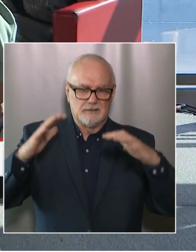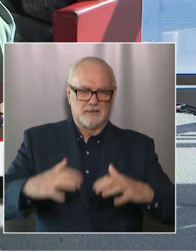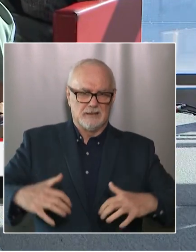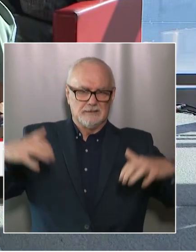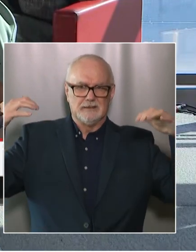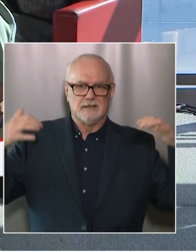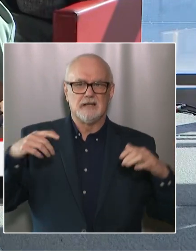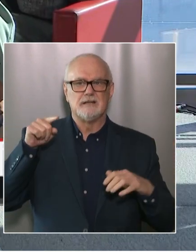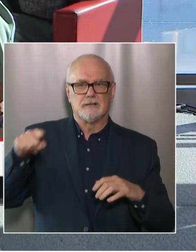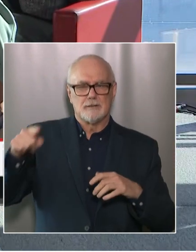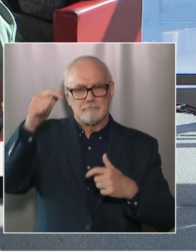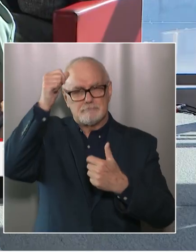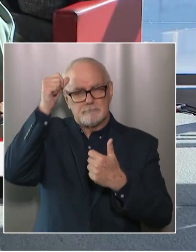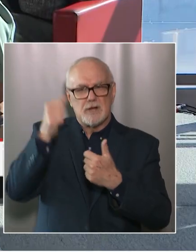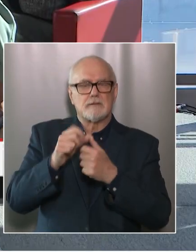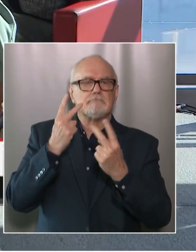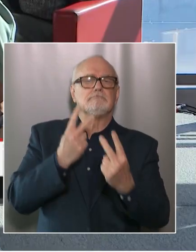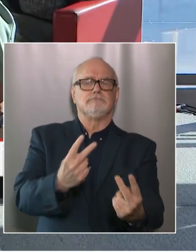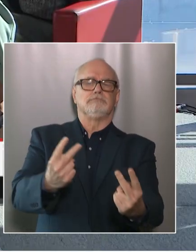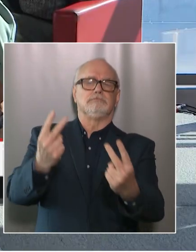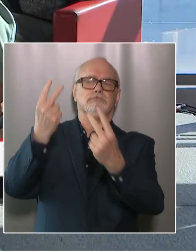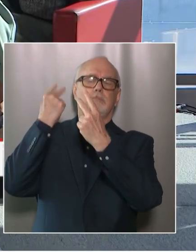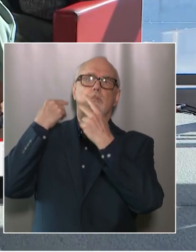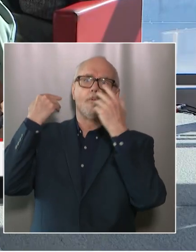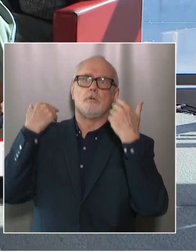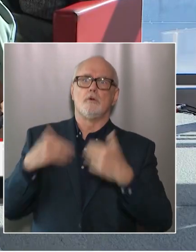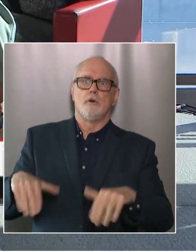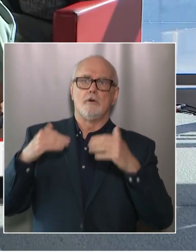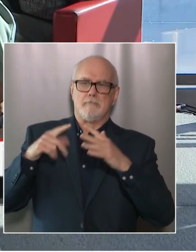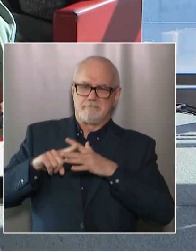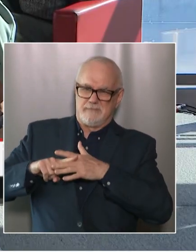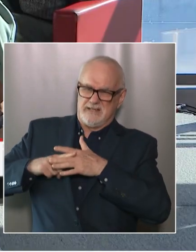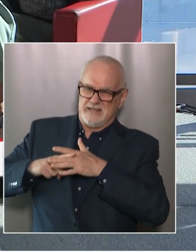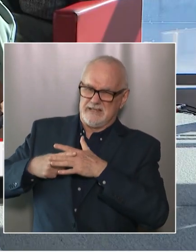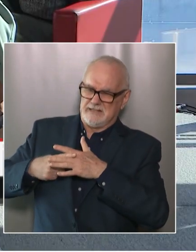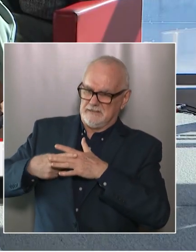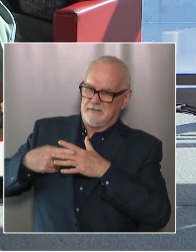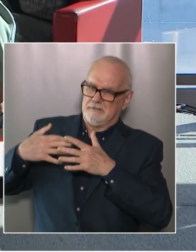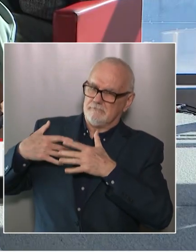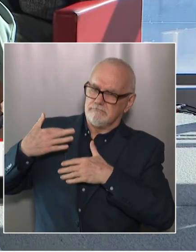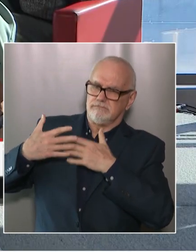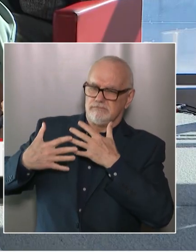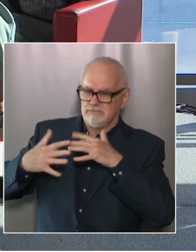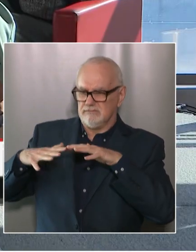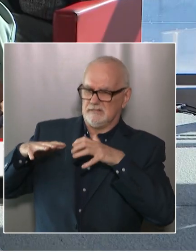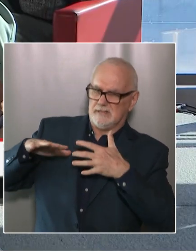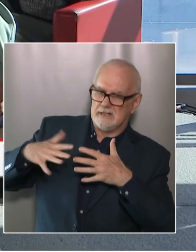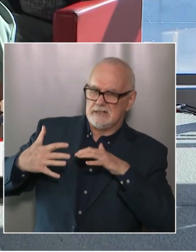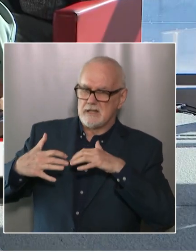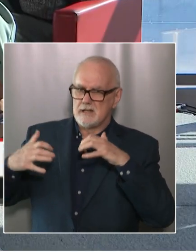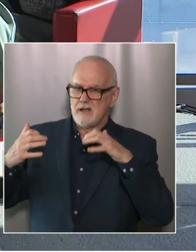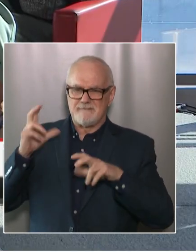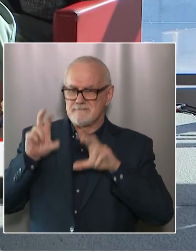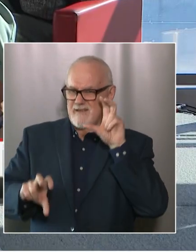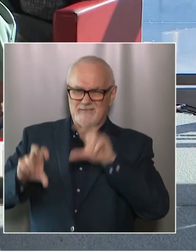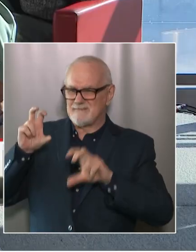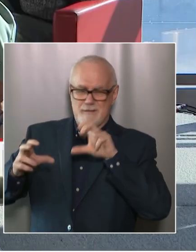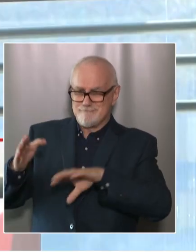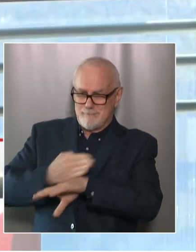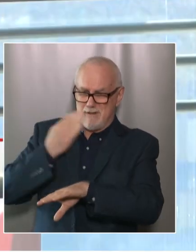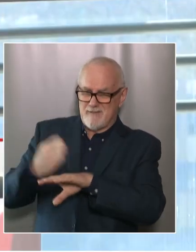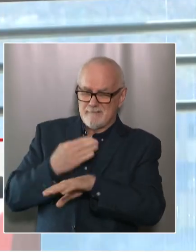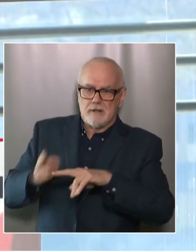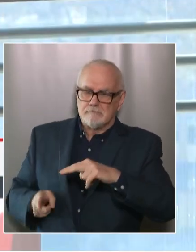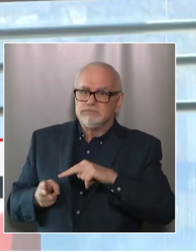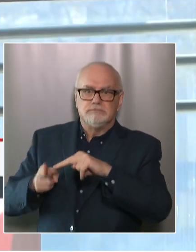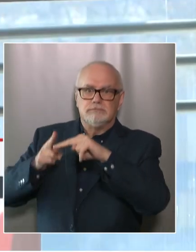what sports and, more importantly, what investment can mean in communities can really be transformative to the District of Columbia. Well, none of the investments that I talked about